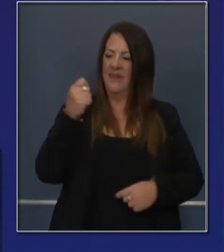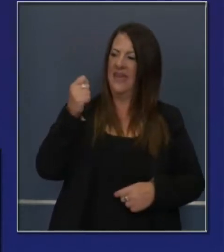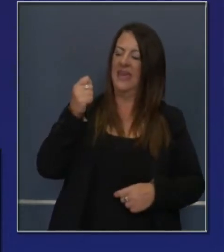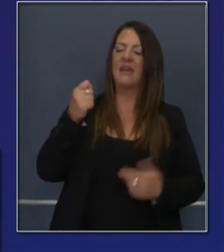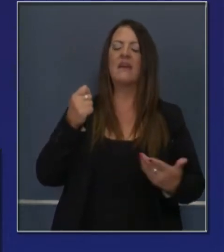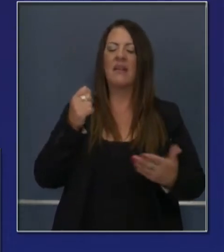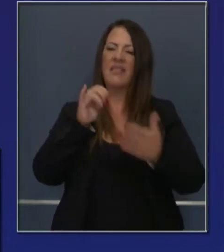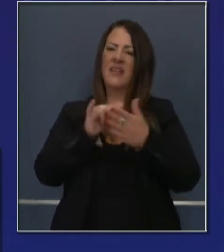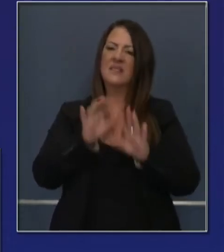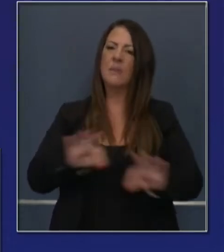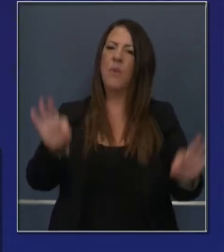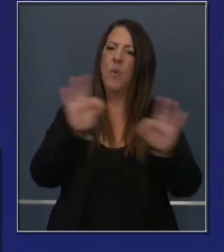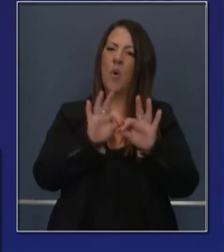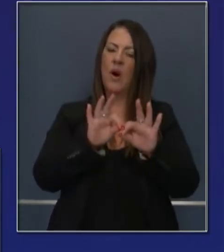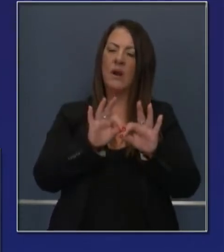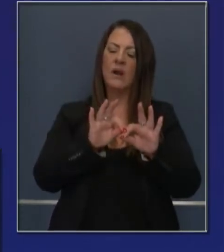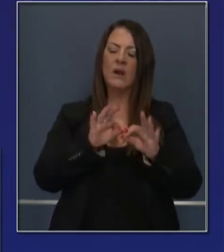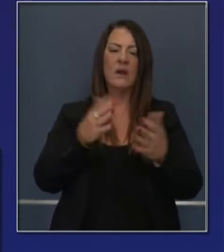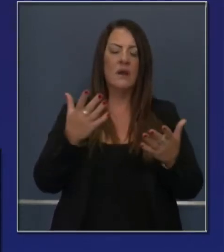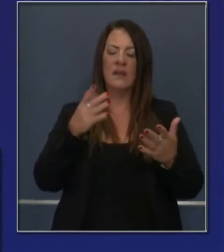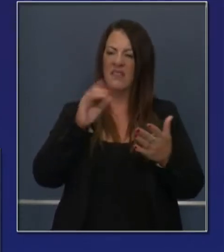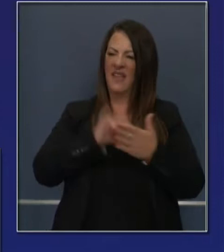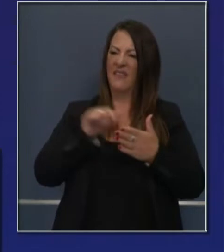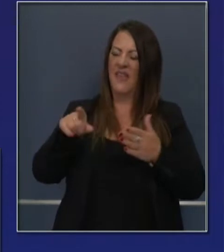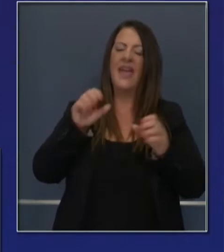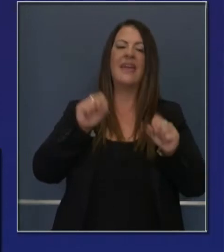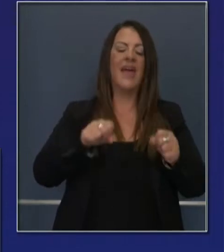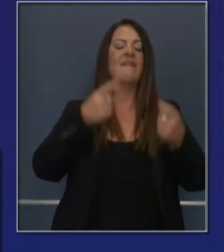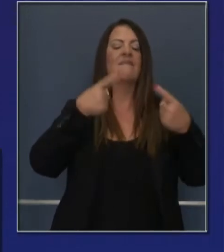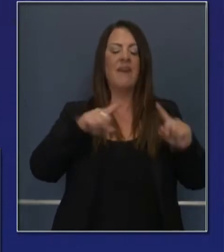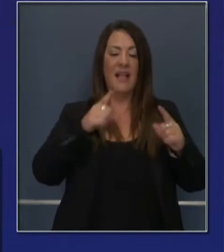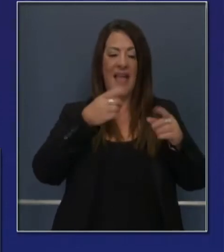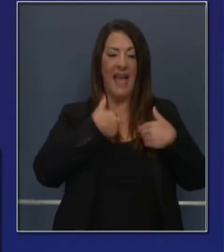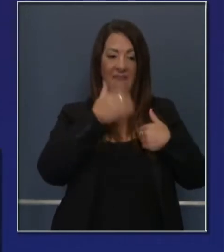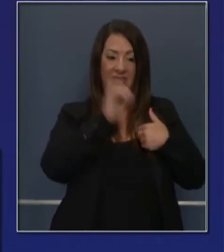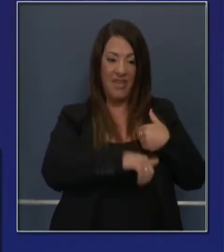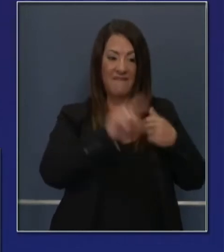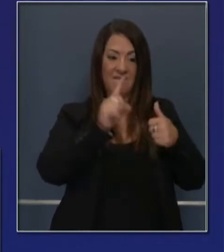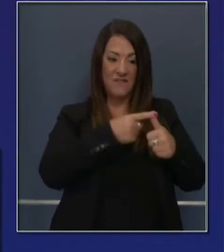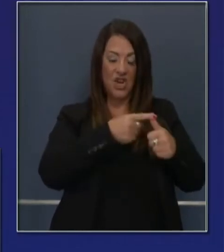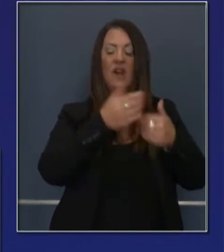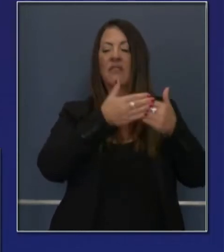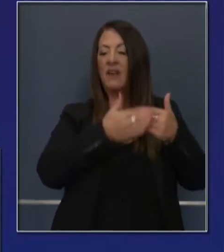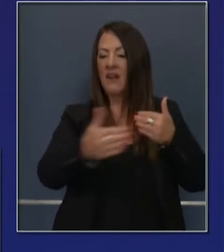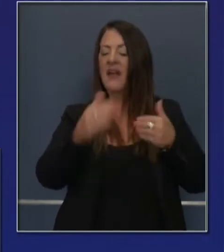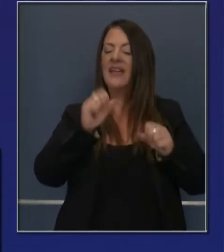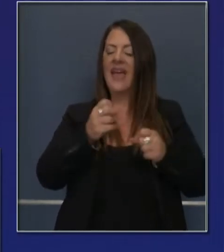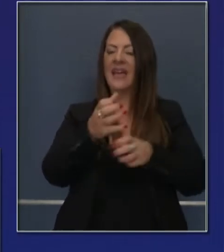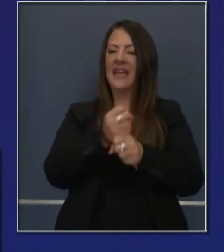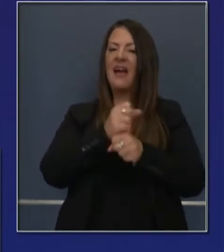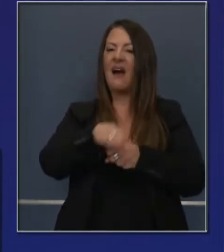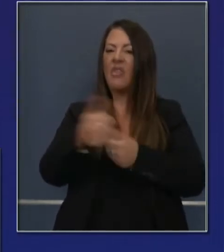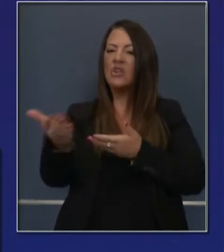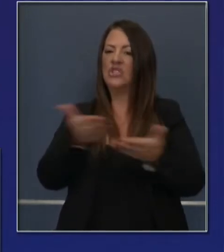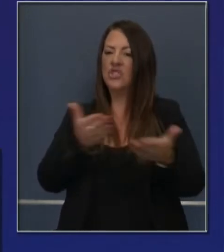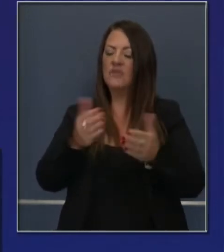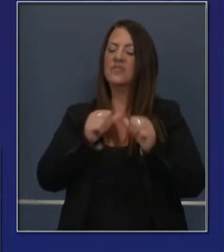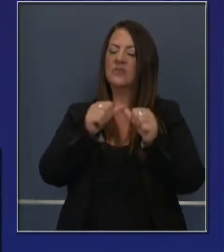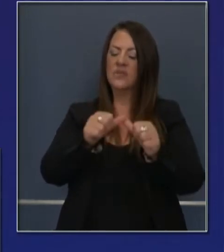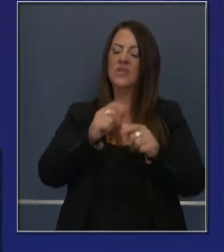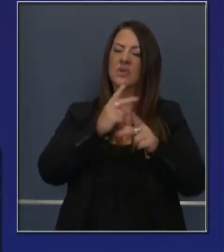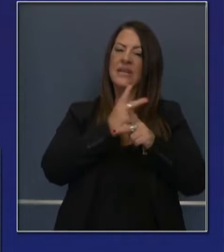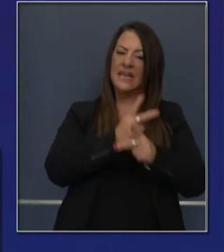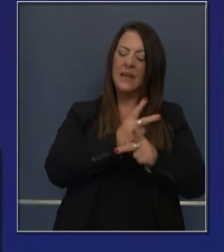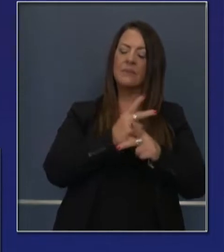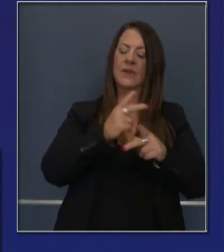issues, the reason people are out in the streets and sidewalks in the first place. But stability is foundational. You live out under the elements, you live